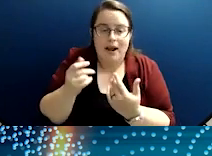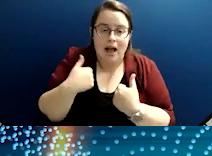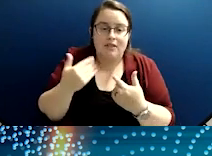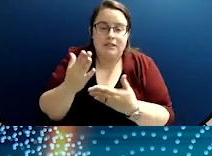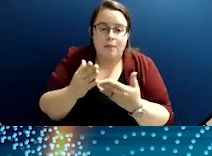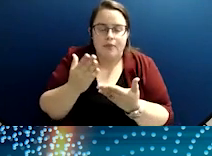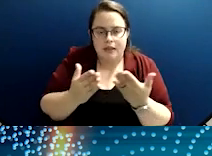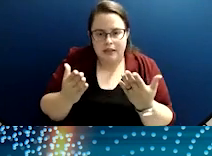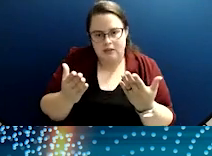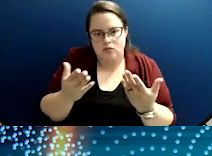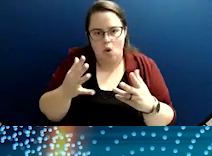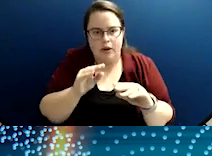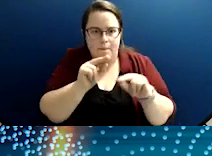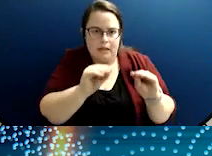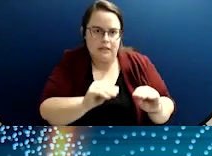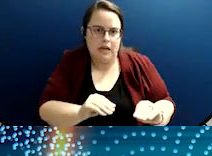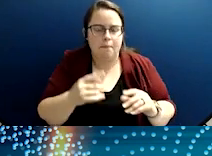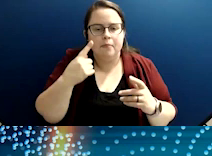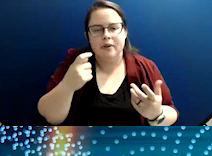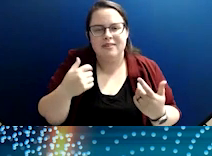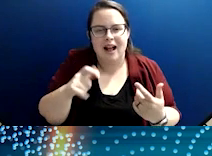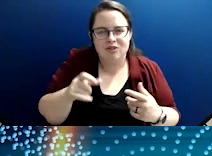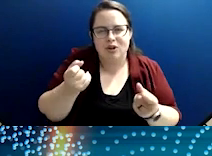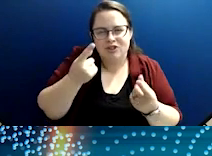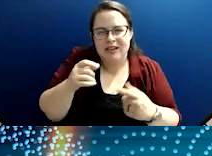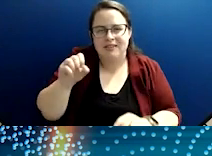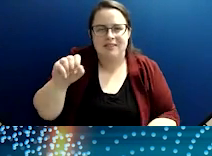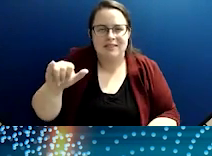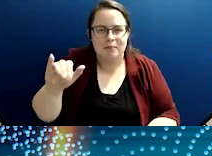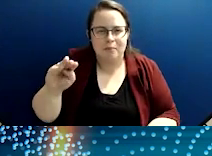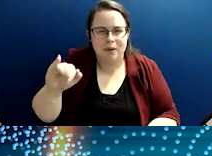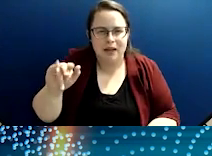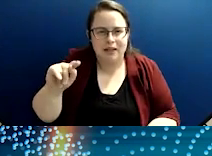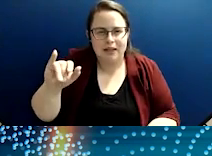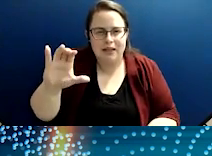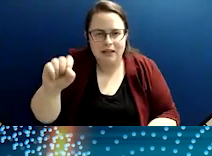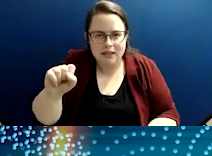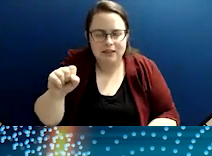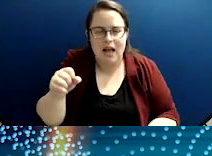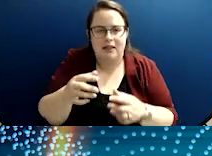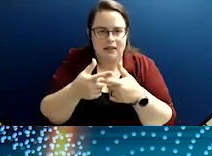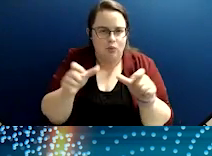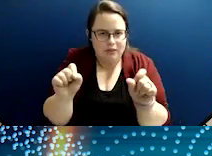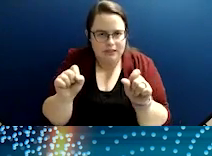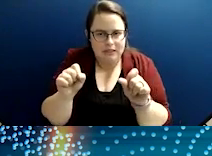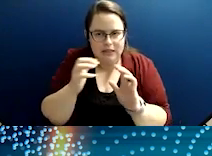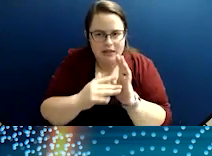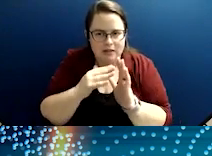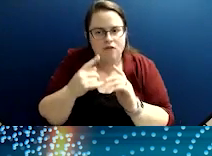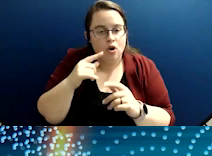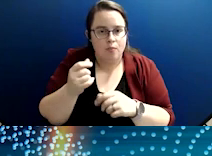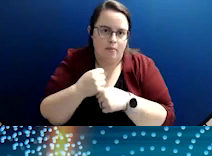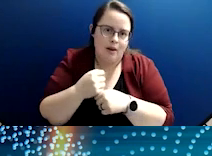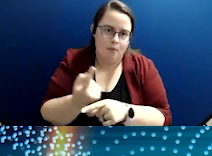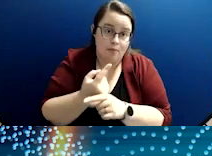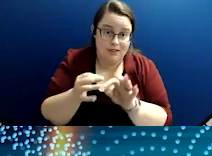does have to understand semantics and other type of linguistic, subjects, just so it can perform, create a proper sentence. But it's